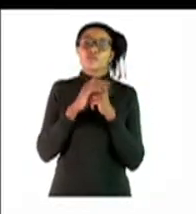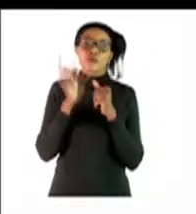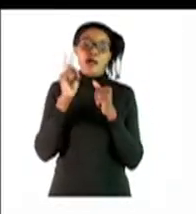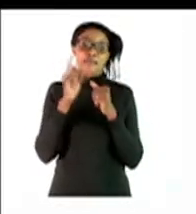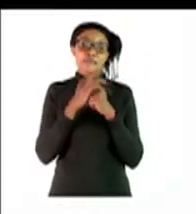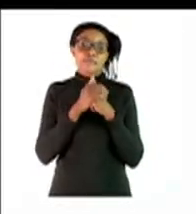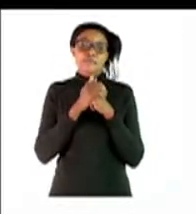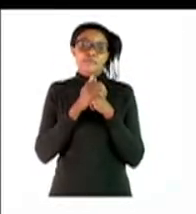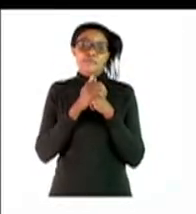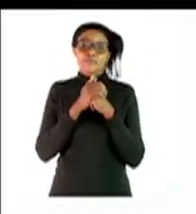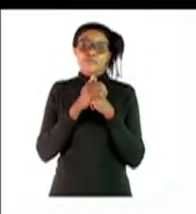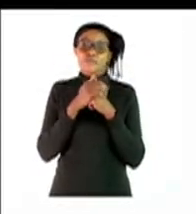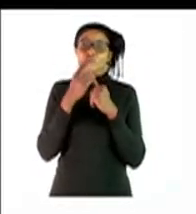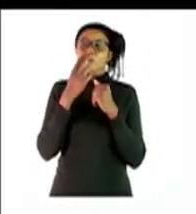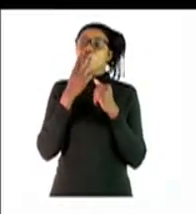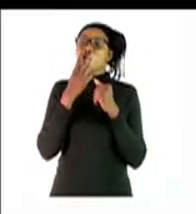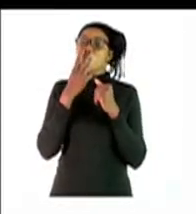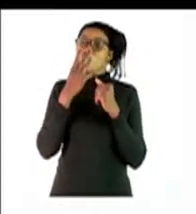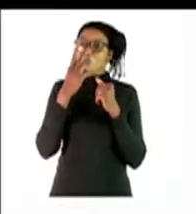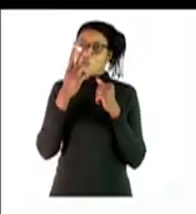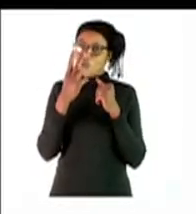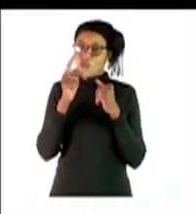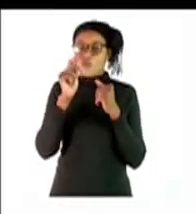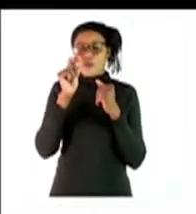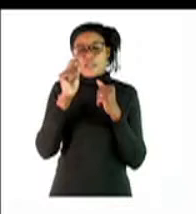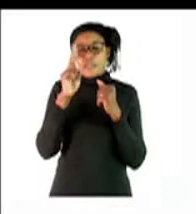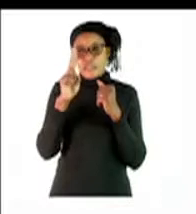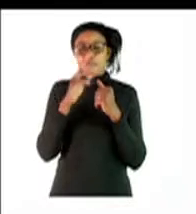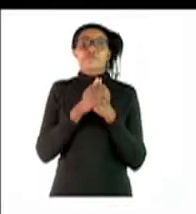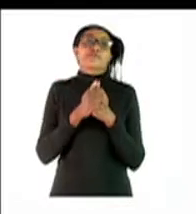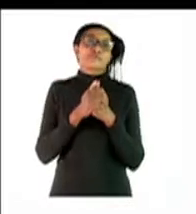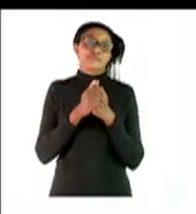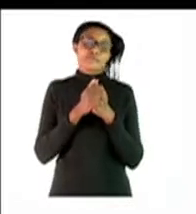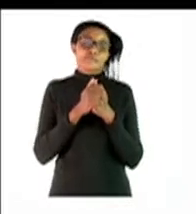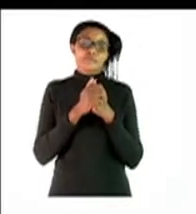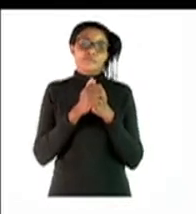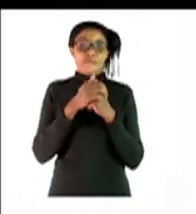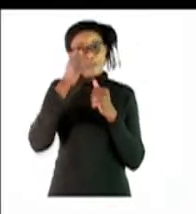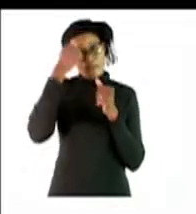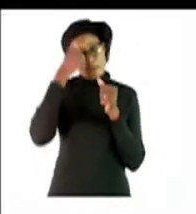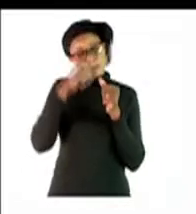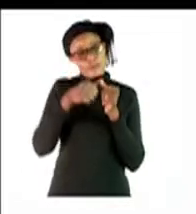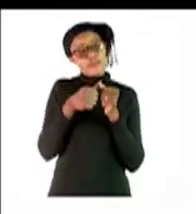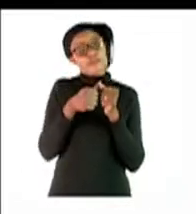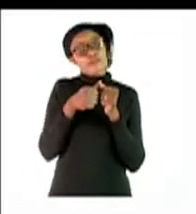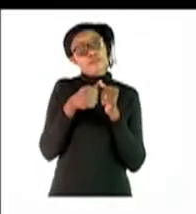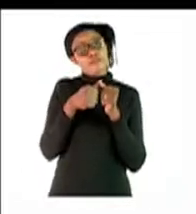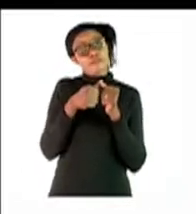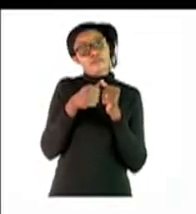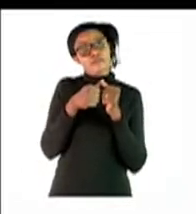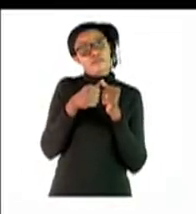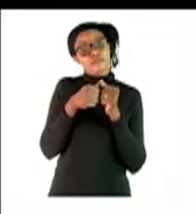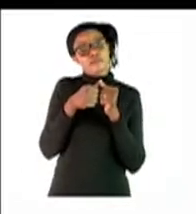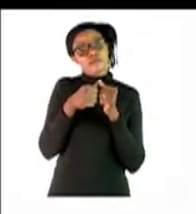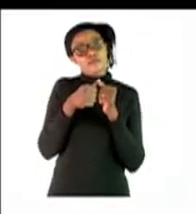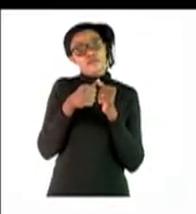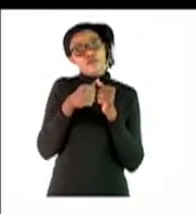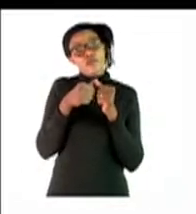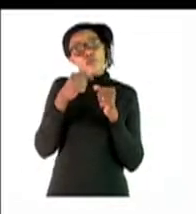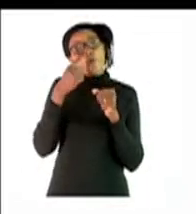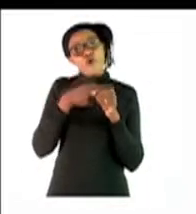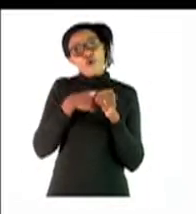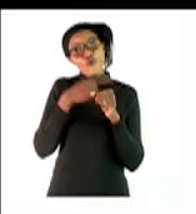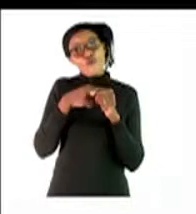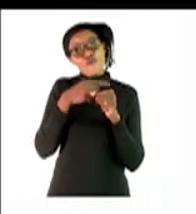We watch television. And remember, boys and girls, we always start with